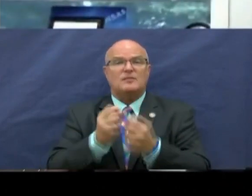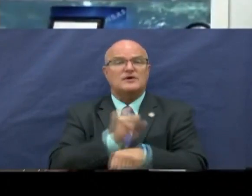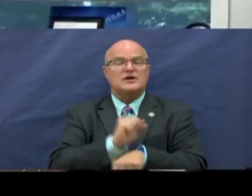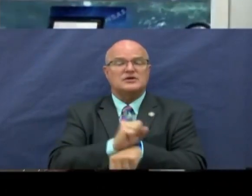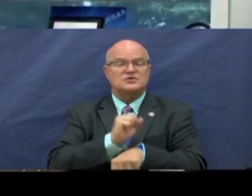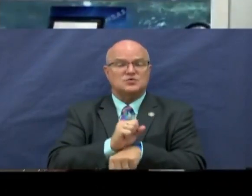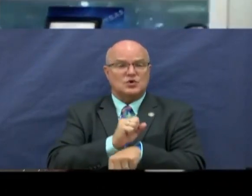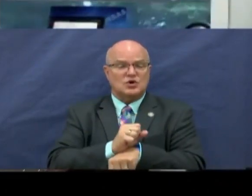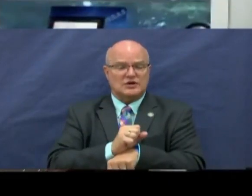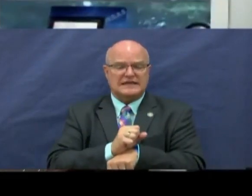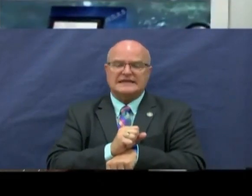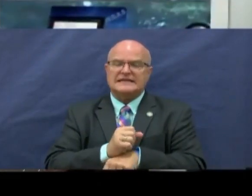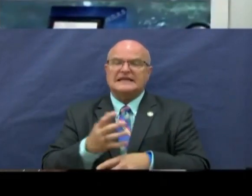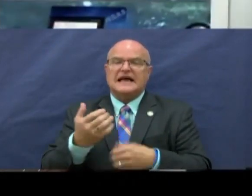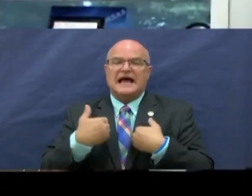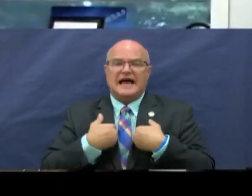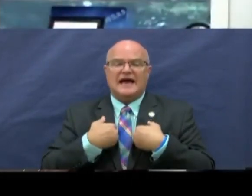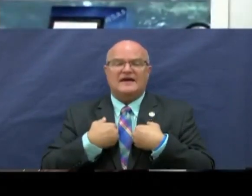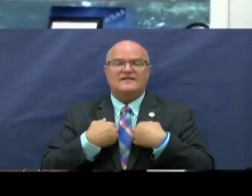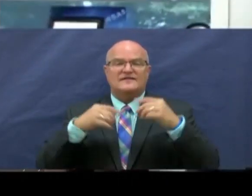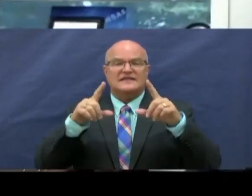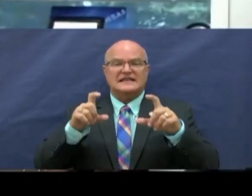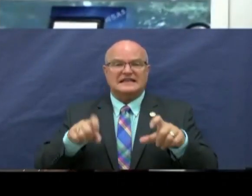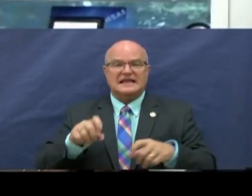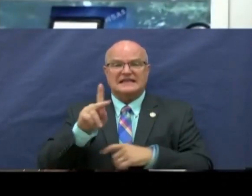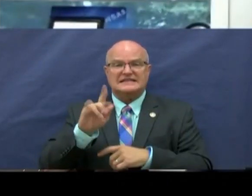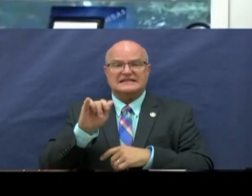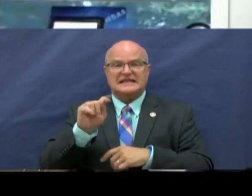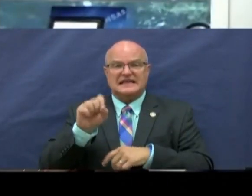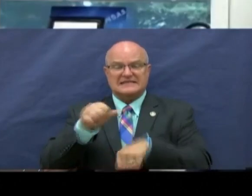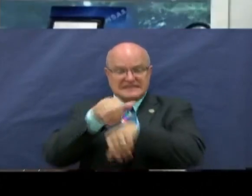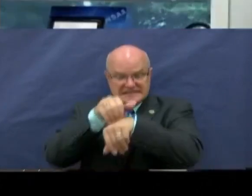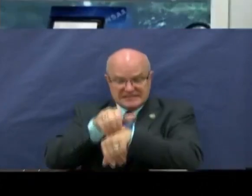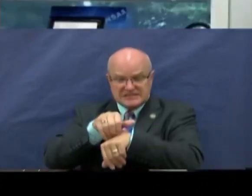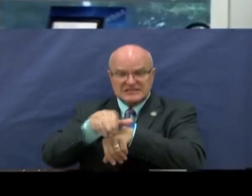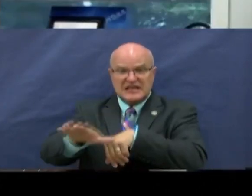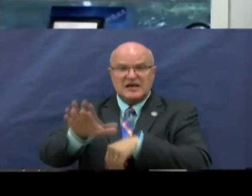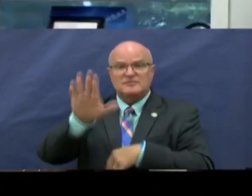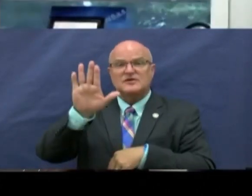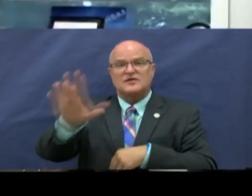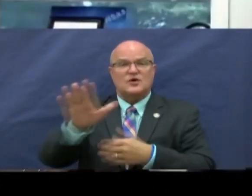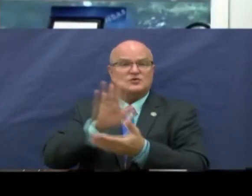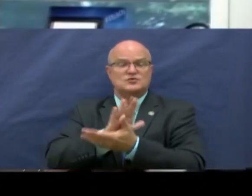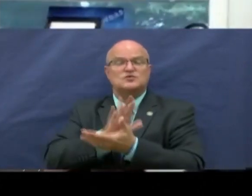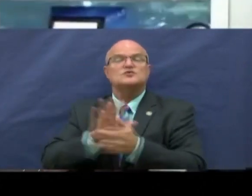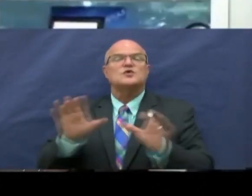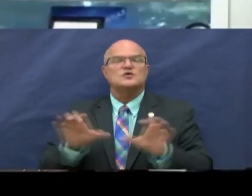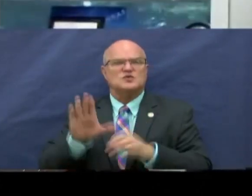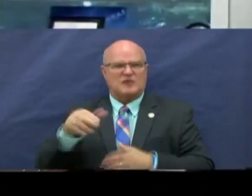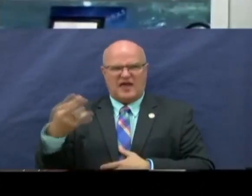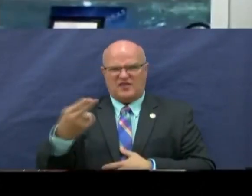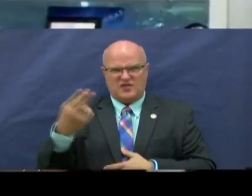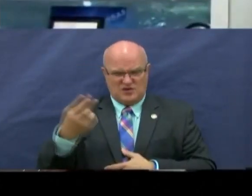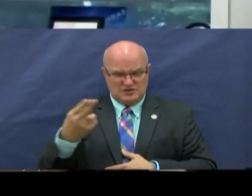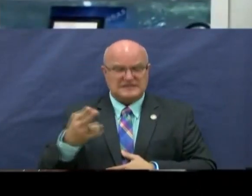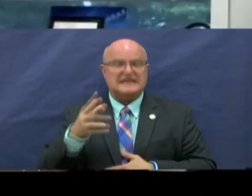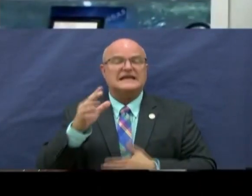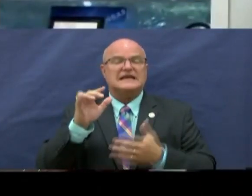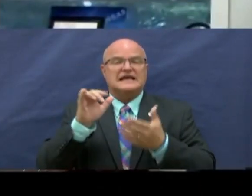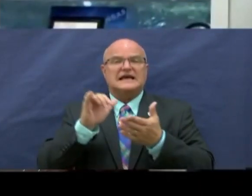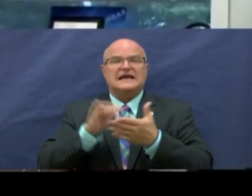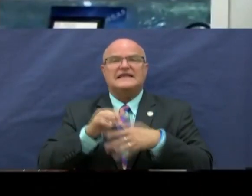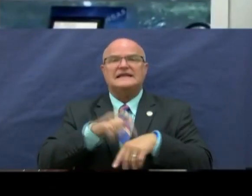test kits shipped to the sites, and we'll be doing so by Thursday, at which point